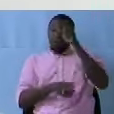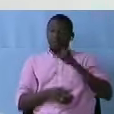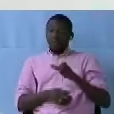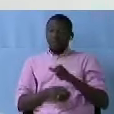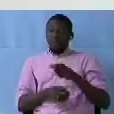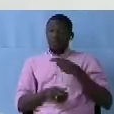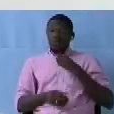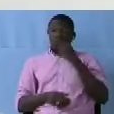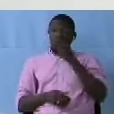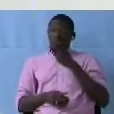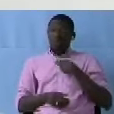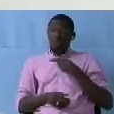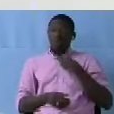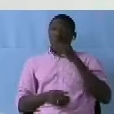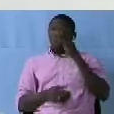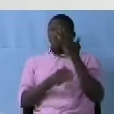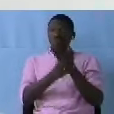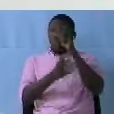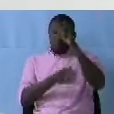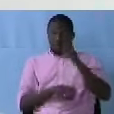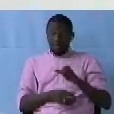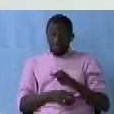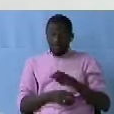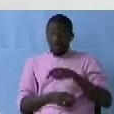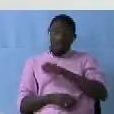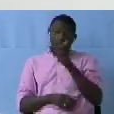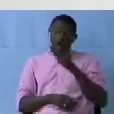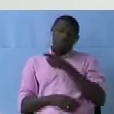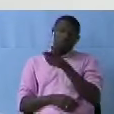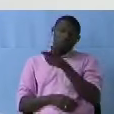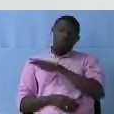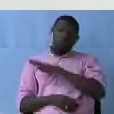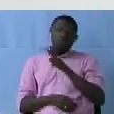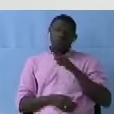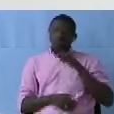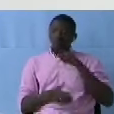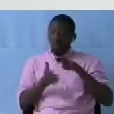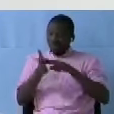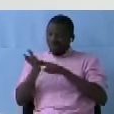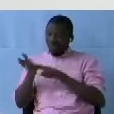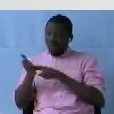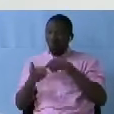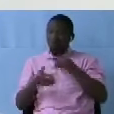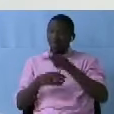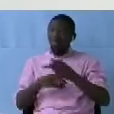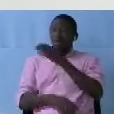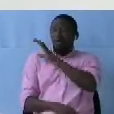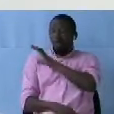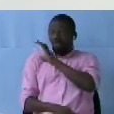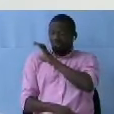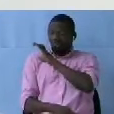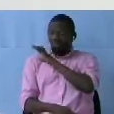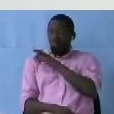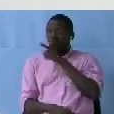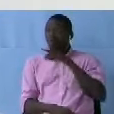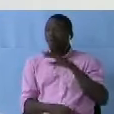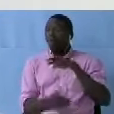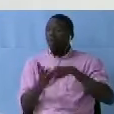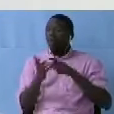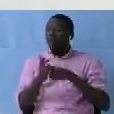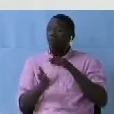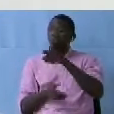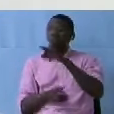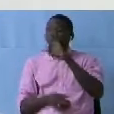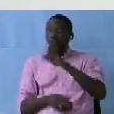registered by the council, then you have committed an offense. Boko fatale ko nak